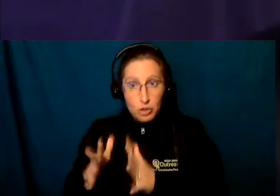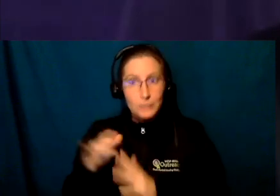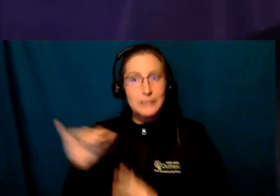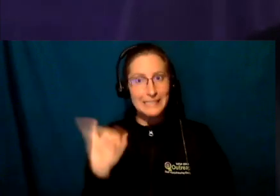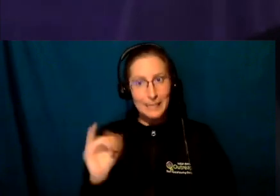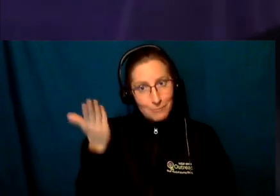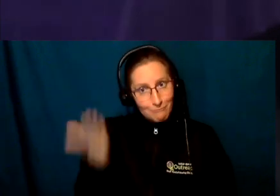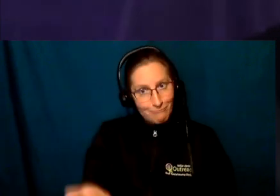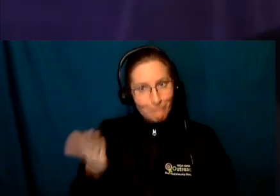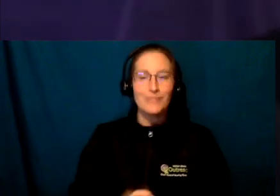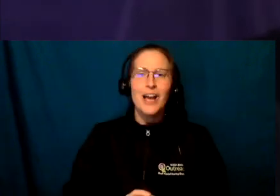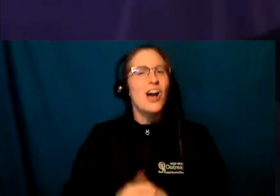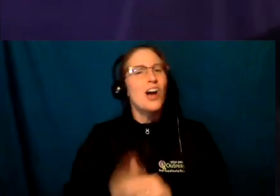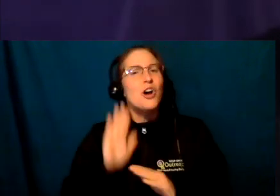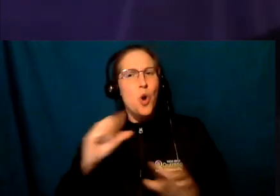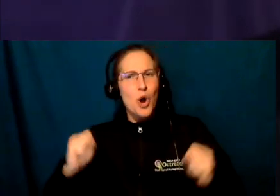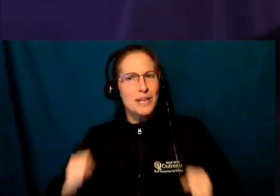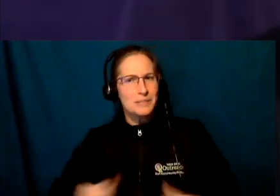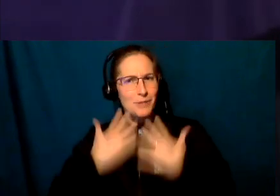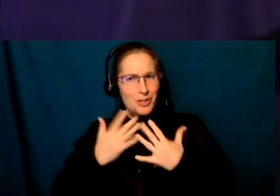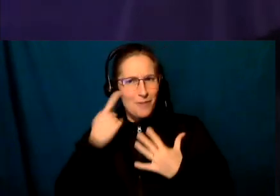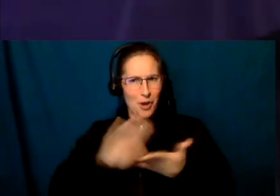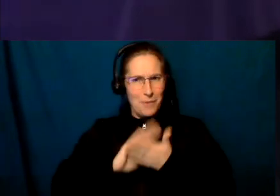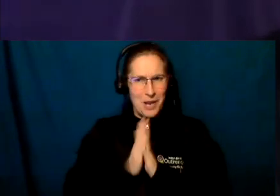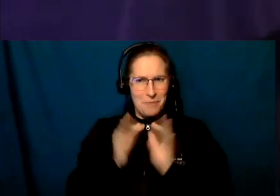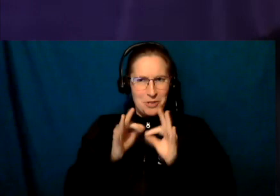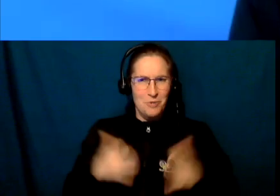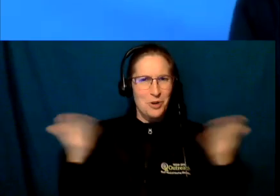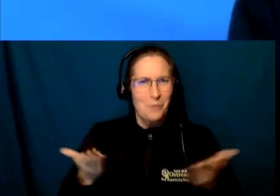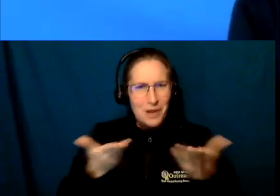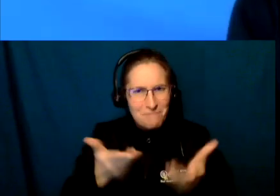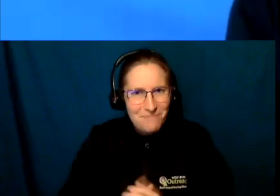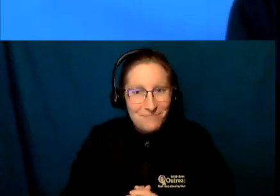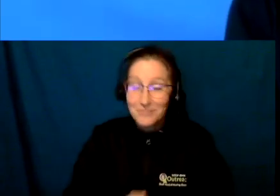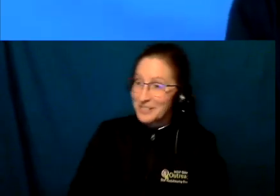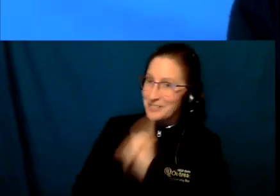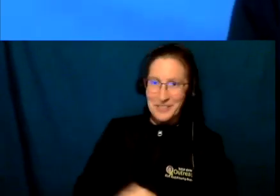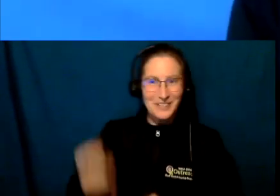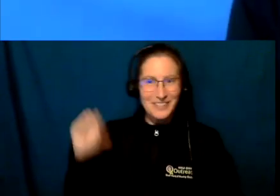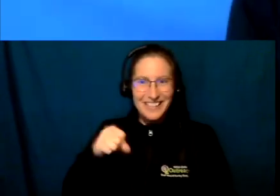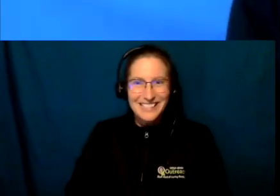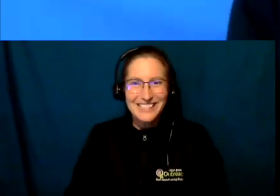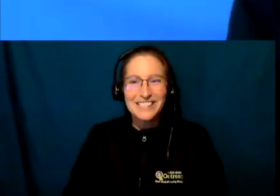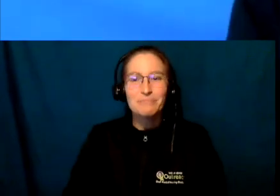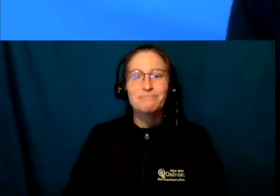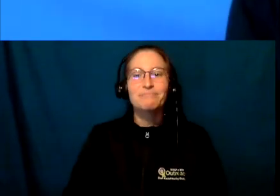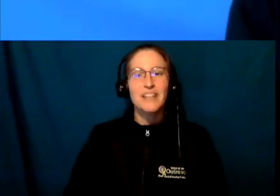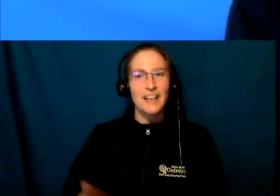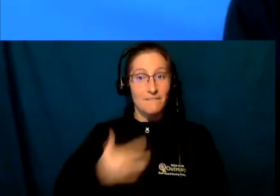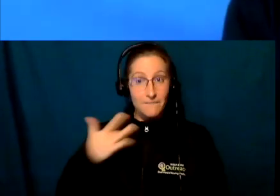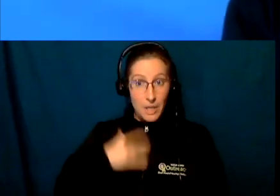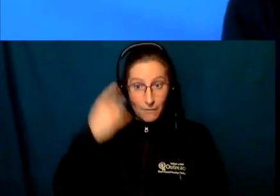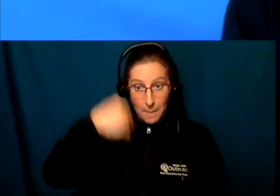your inspiration to become an educational interpreter? Sure, absolutely. I feel like for me,